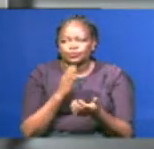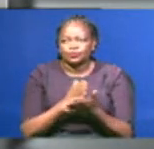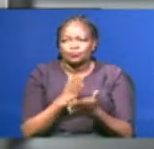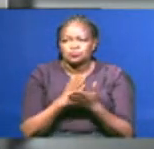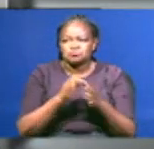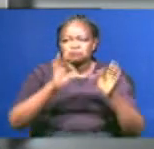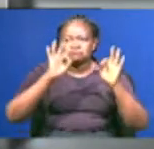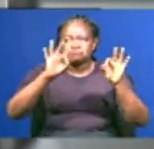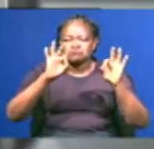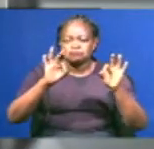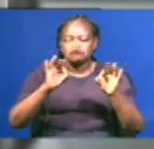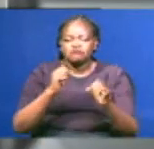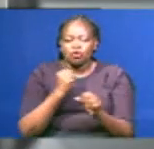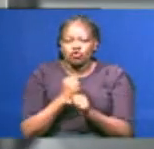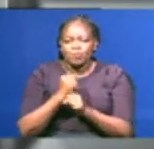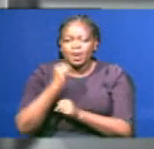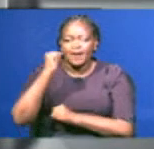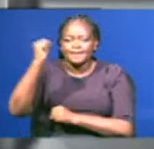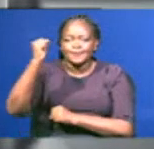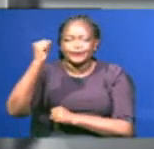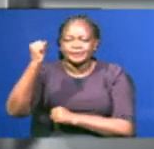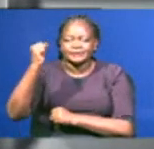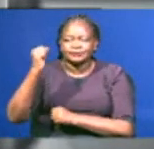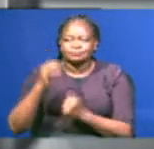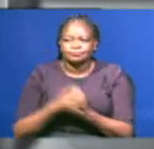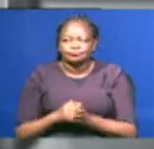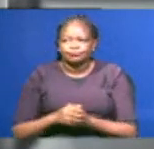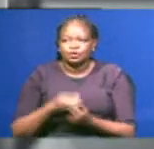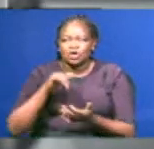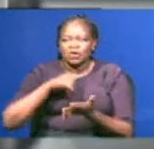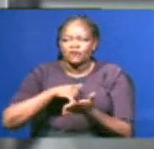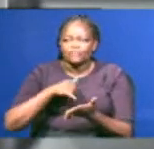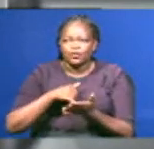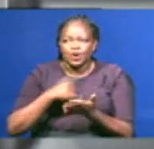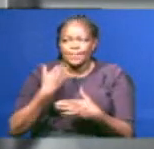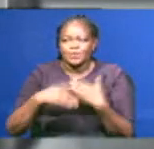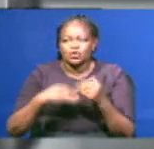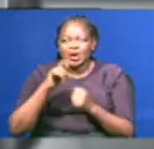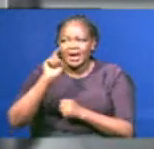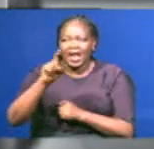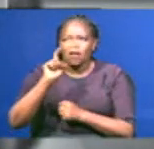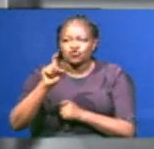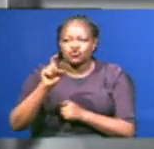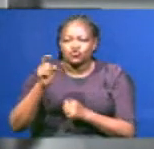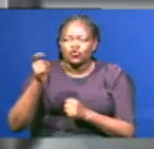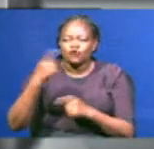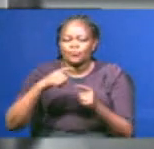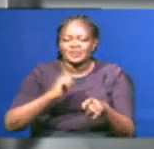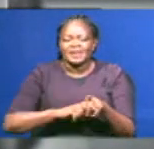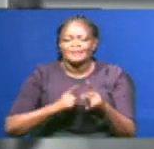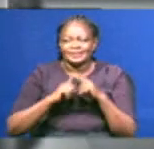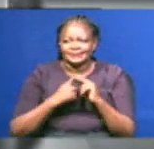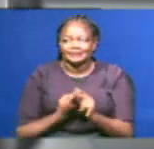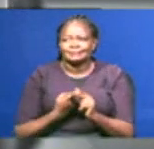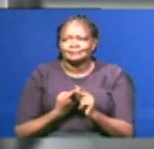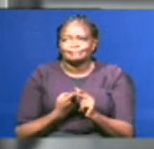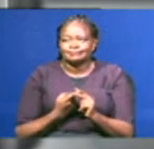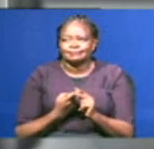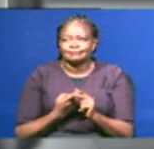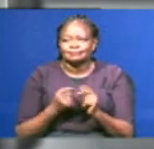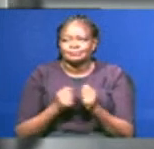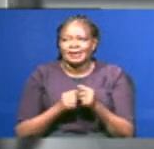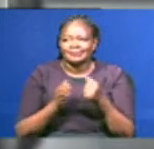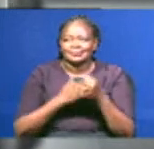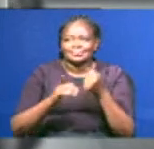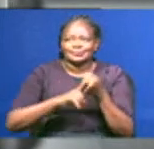in politics. He had been involved in the building of KANU right from its formative years in